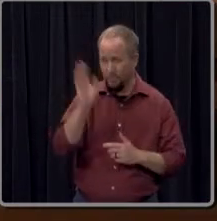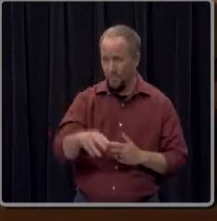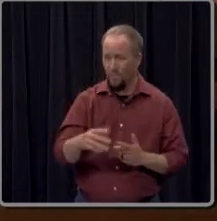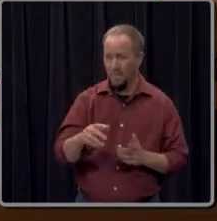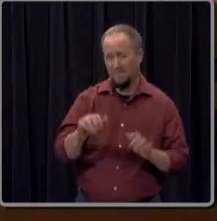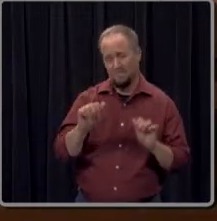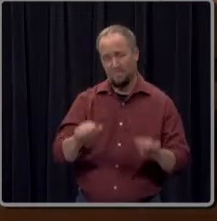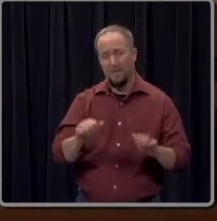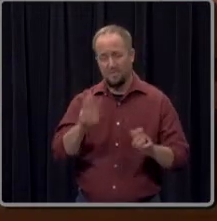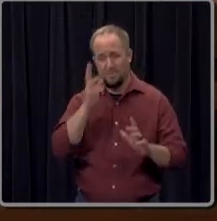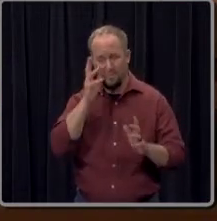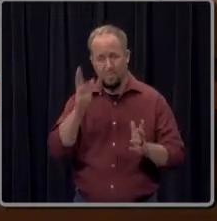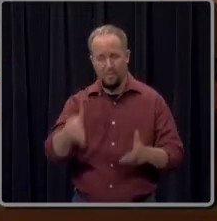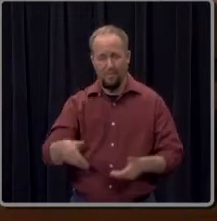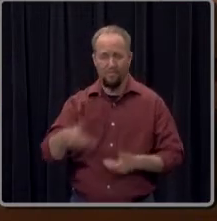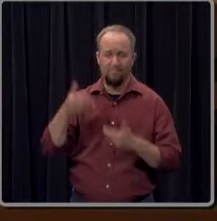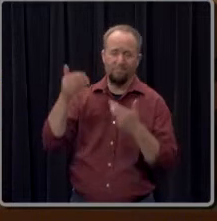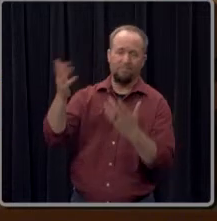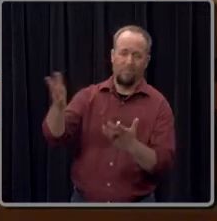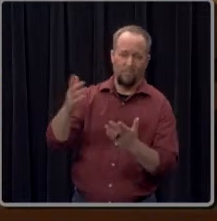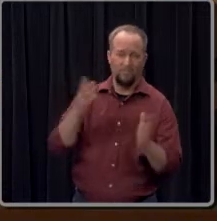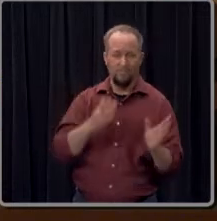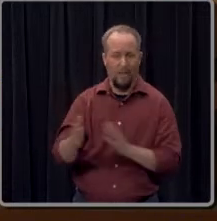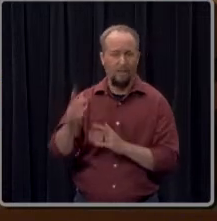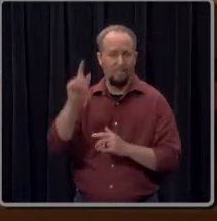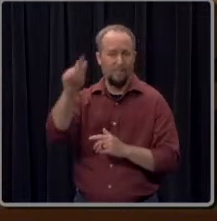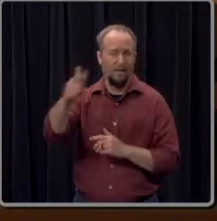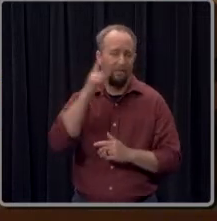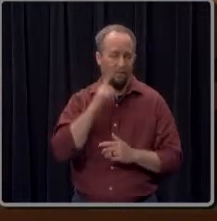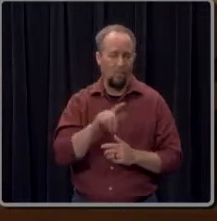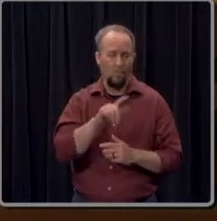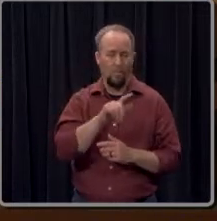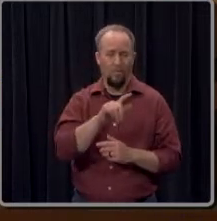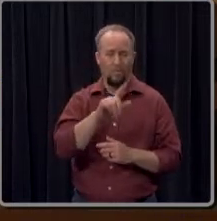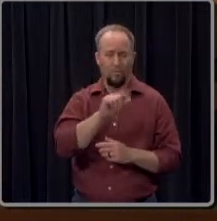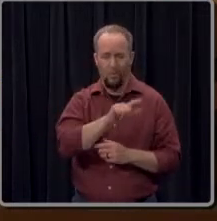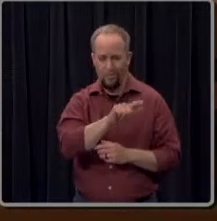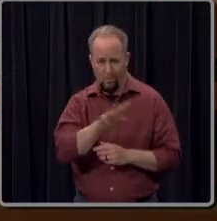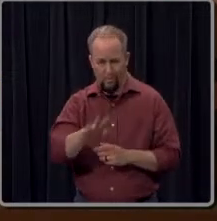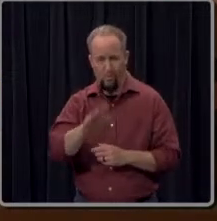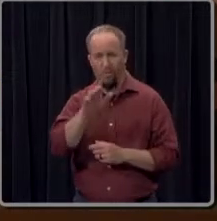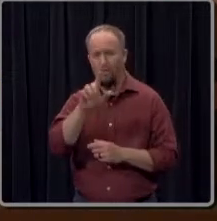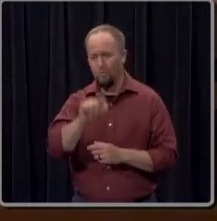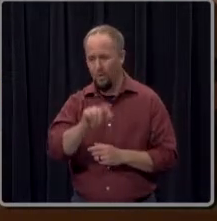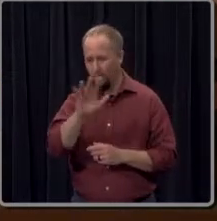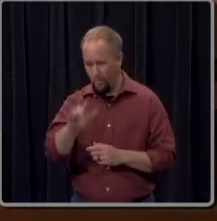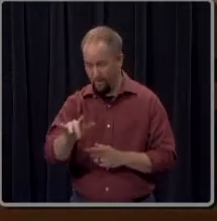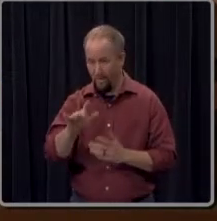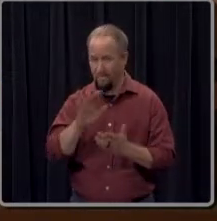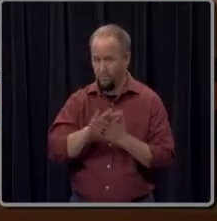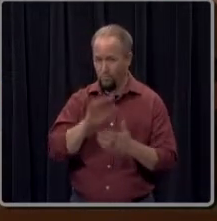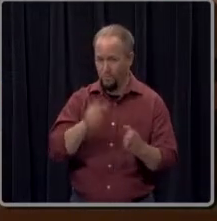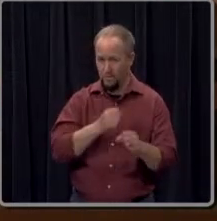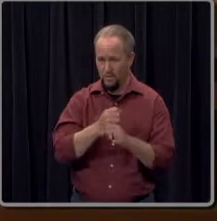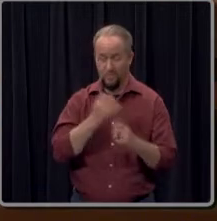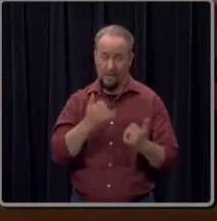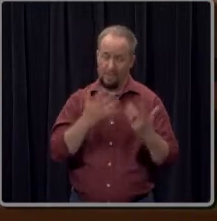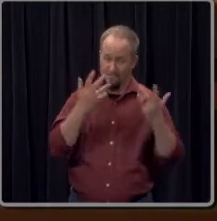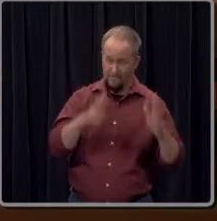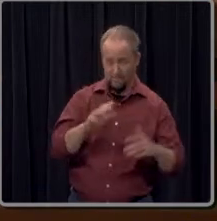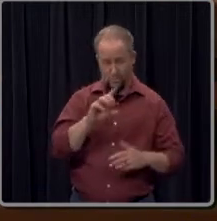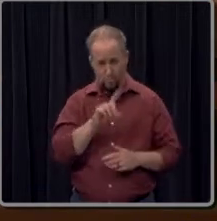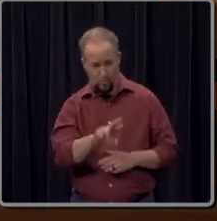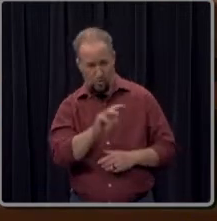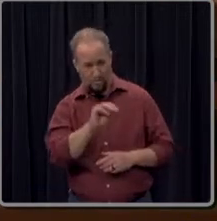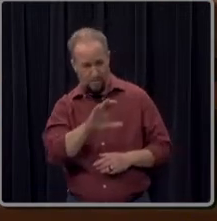going to come forward with a plan to continue the conversation for the 24-25 school year. So with my long pages of notes, Dr. Mack, you want to talk about